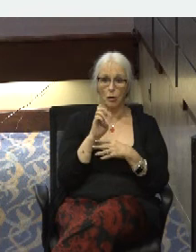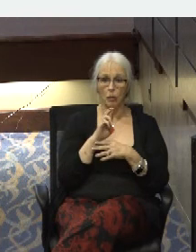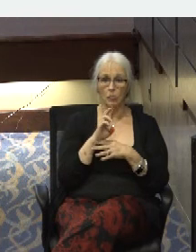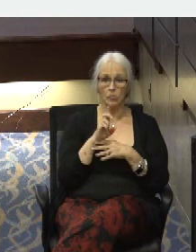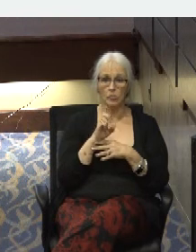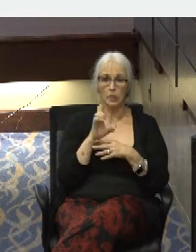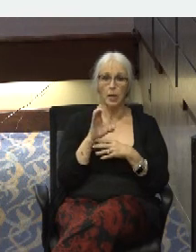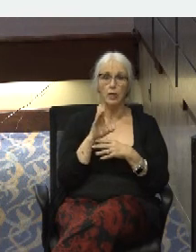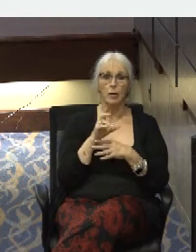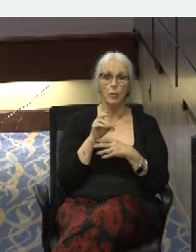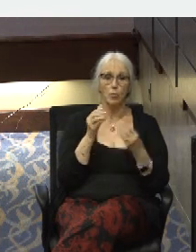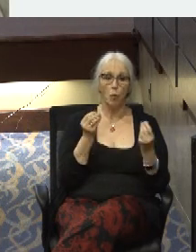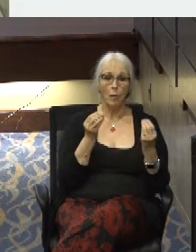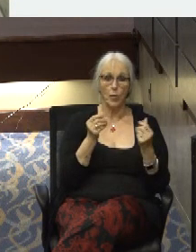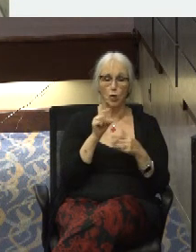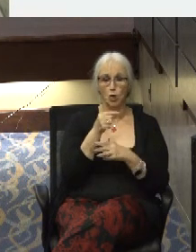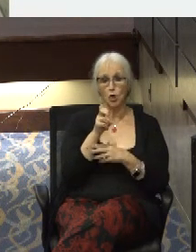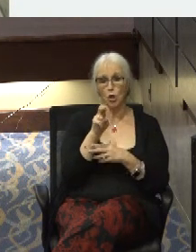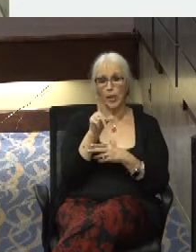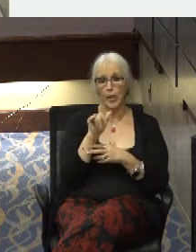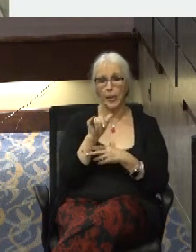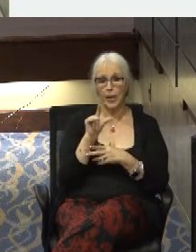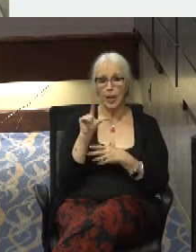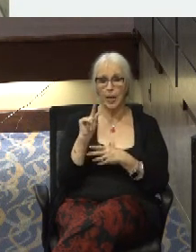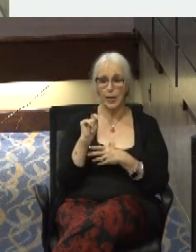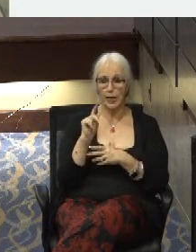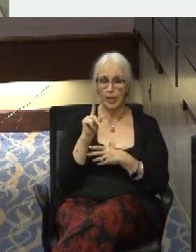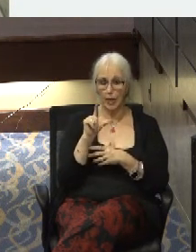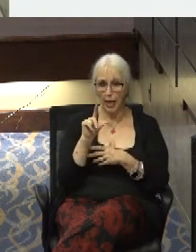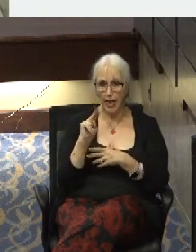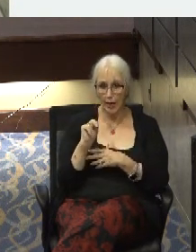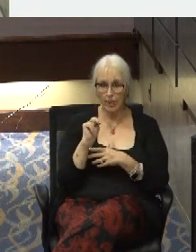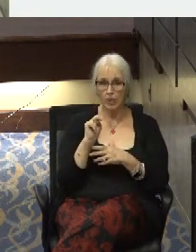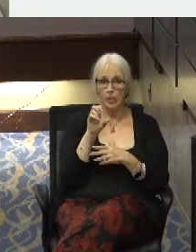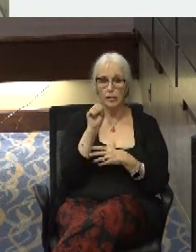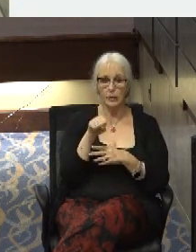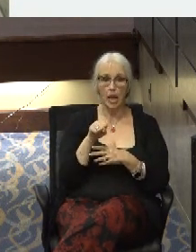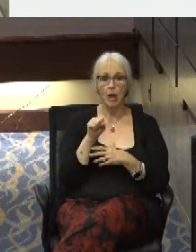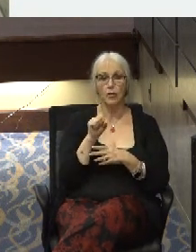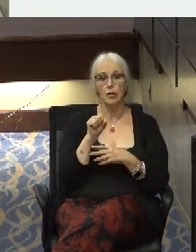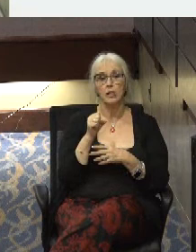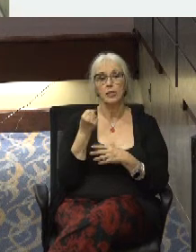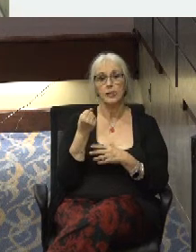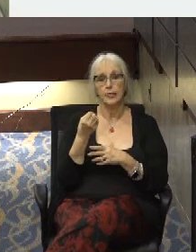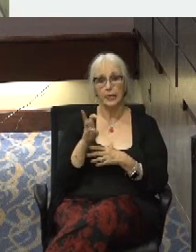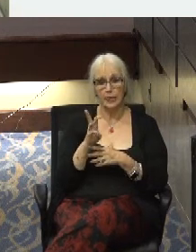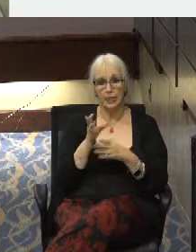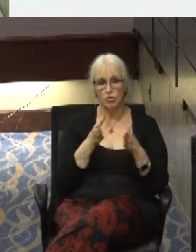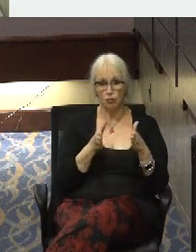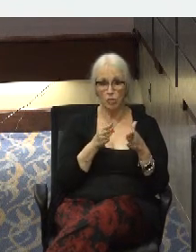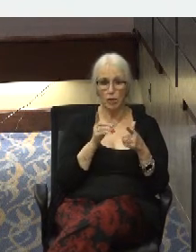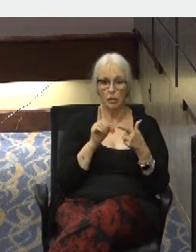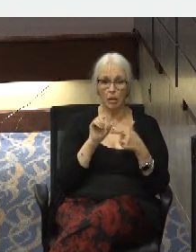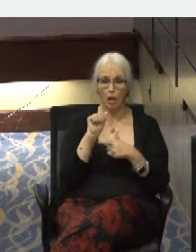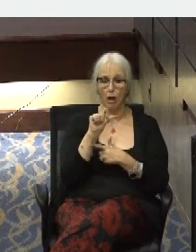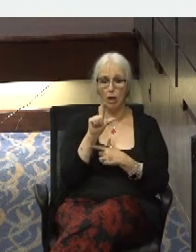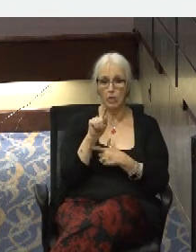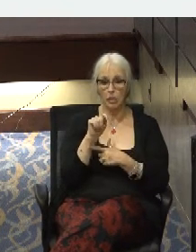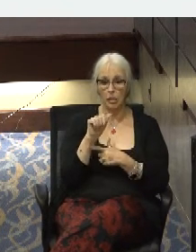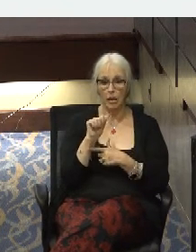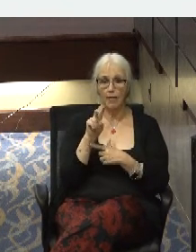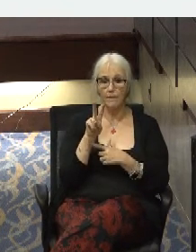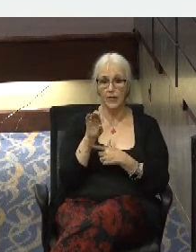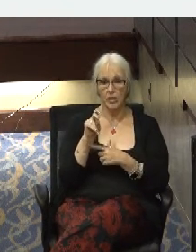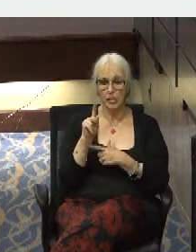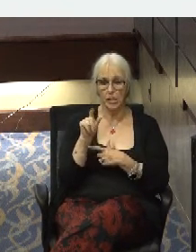at 1600 Gurley Lane. This is at the southeast corner of Gurley Lane and South 16th Street within the Alta Vista neighborhood in Council